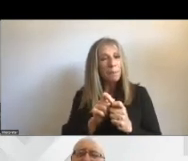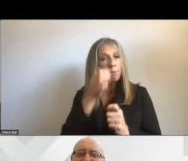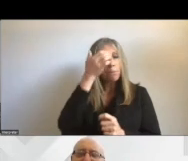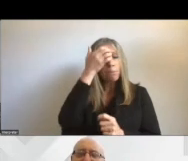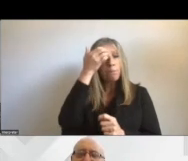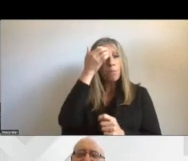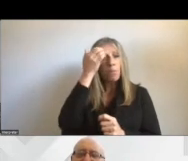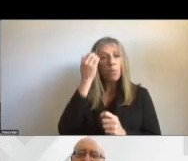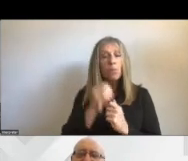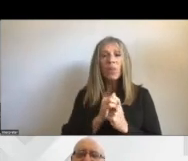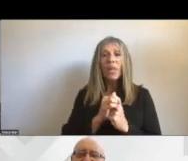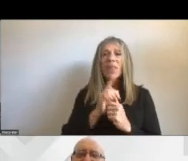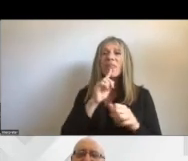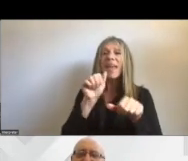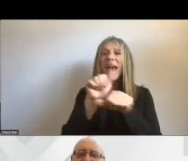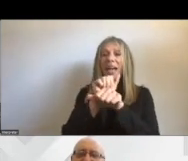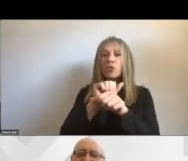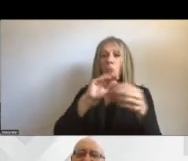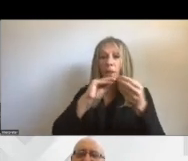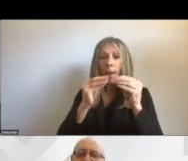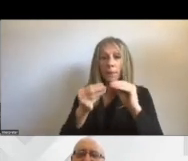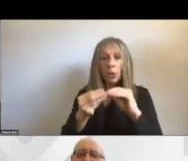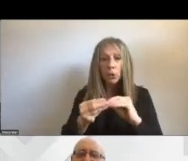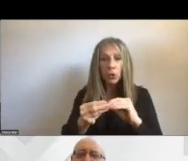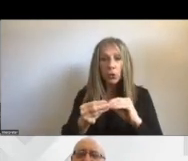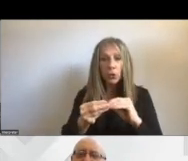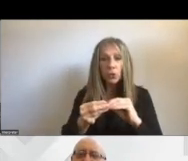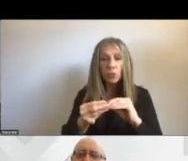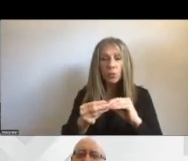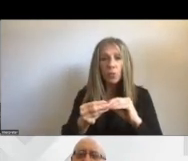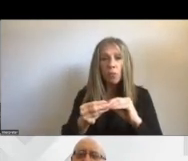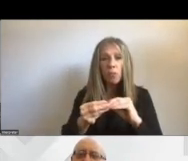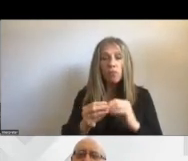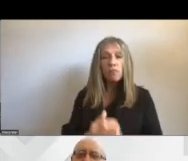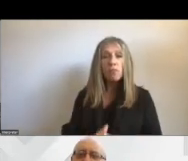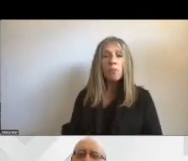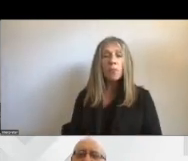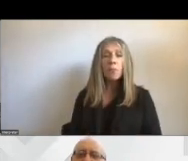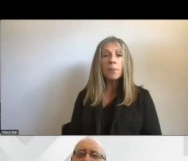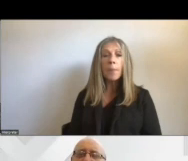as well as the audible indication.